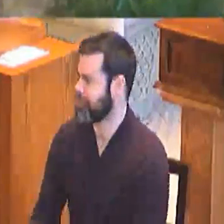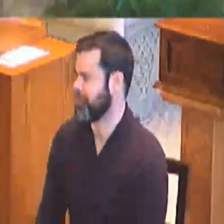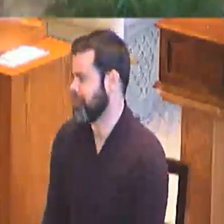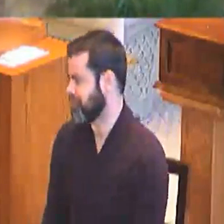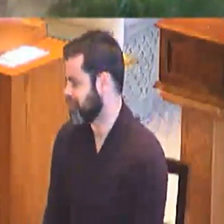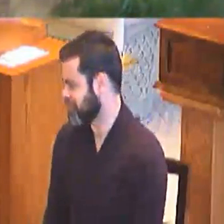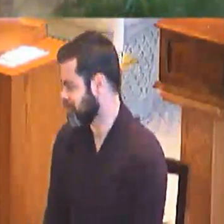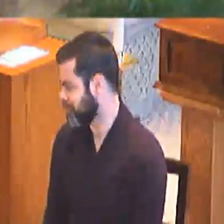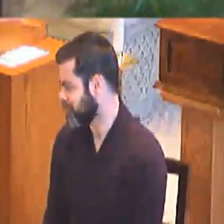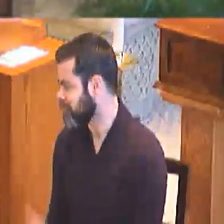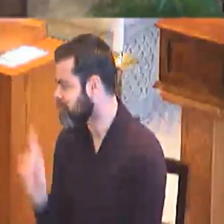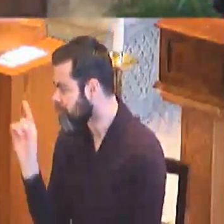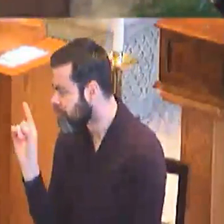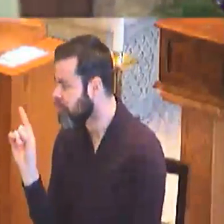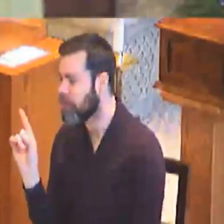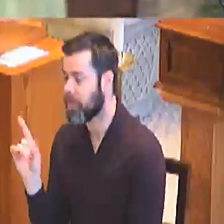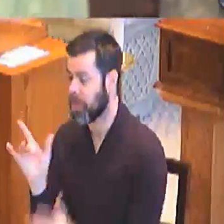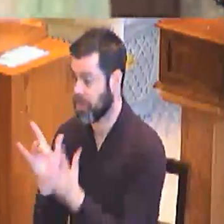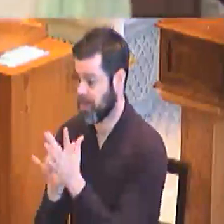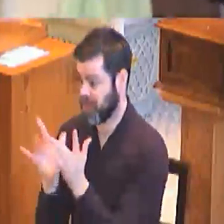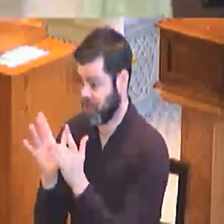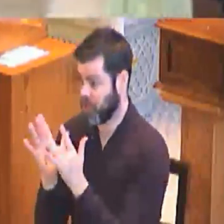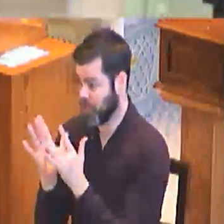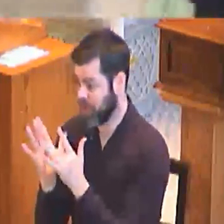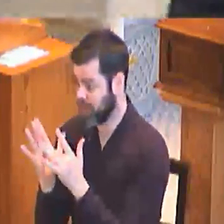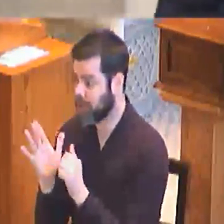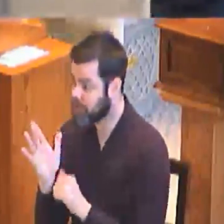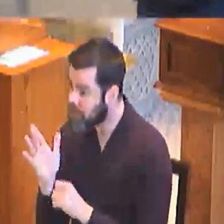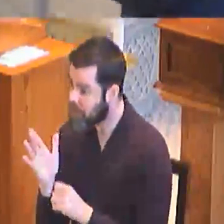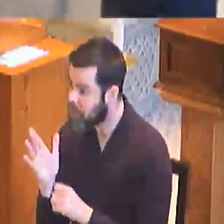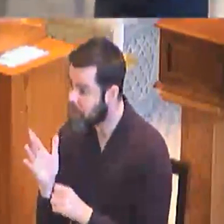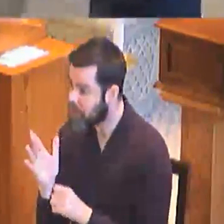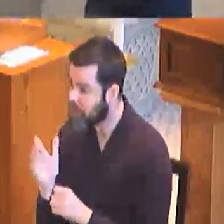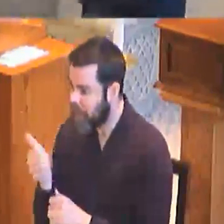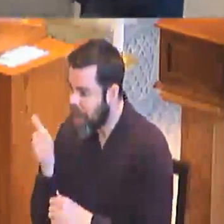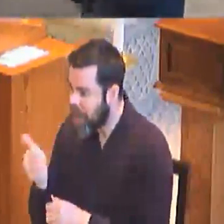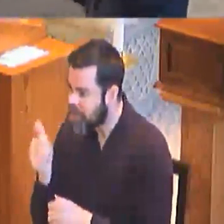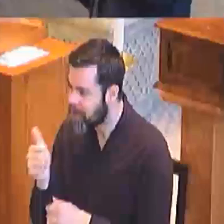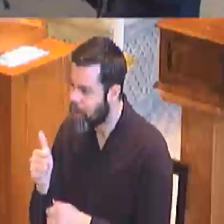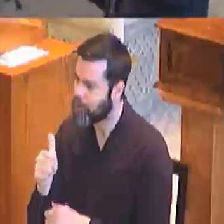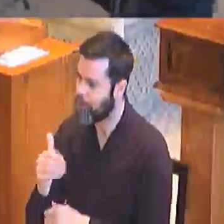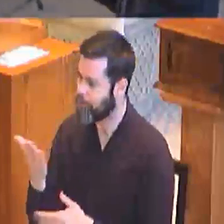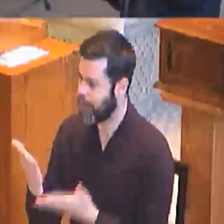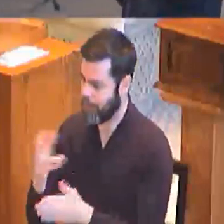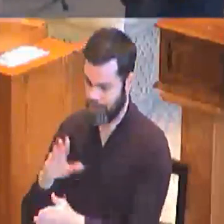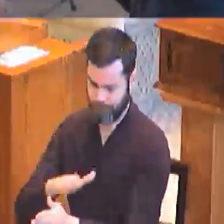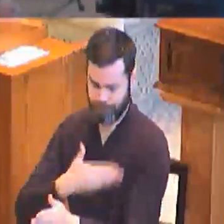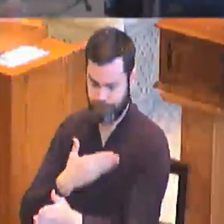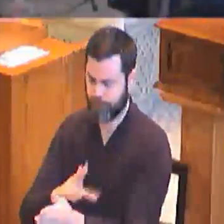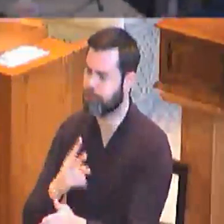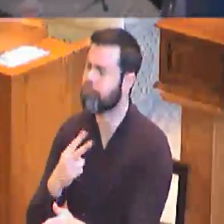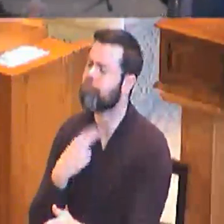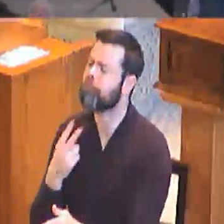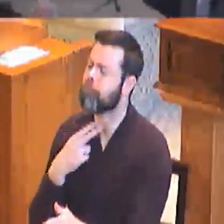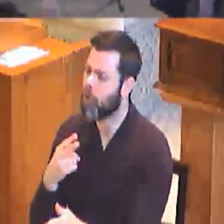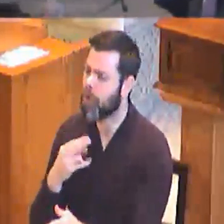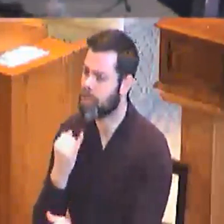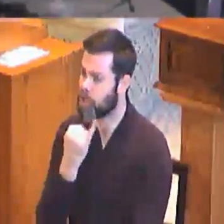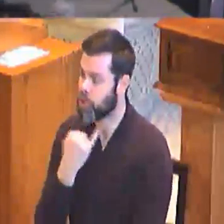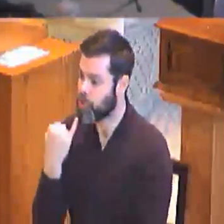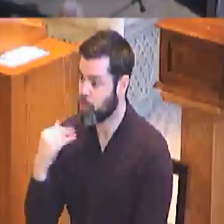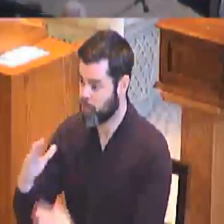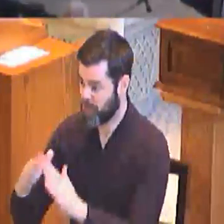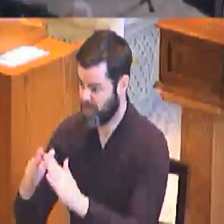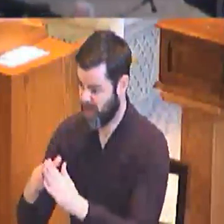of all, I think that as Jesus, he could have been singing that song going into Jerusalem. He could have literally have been singing